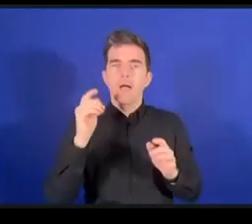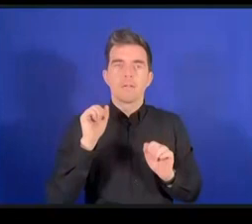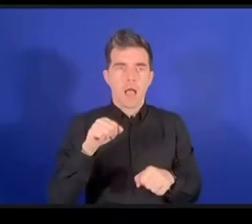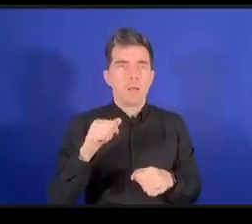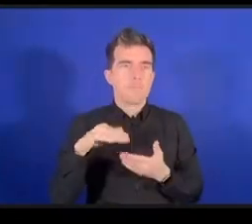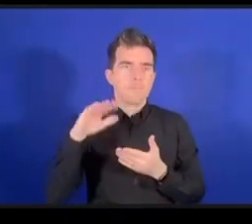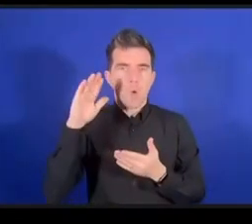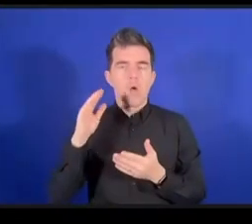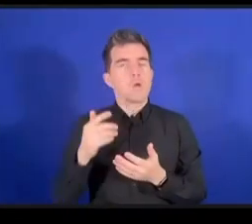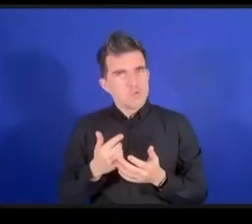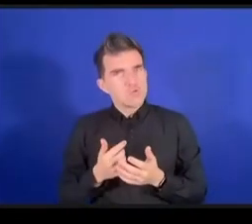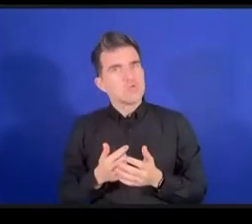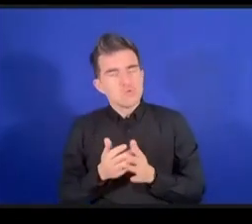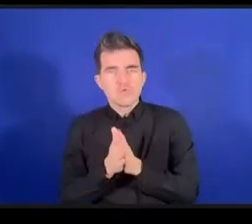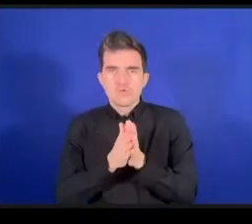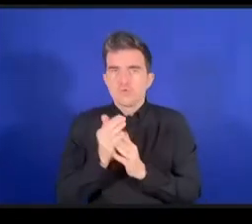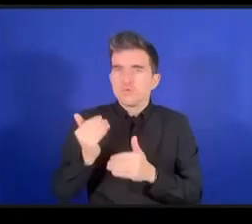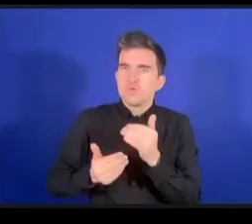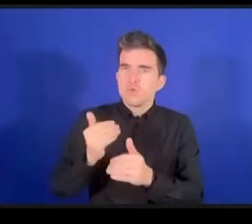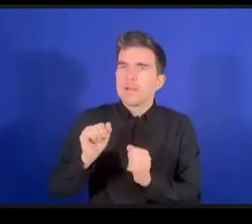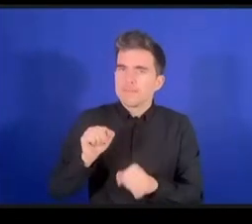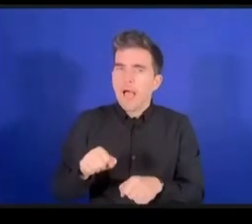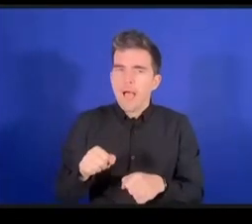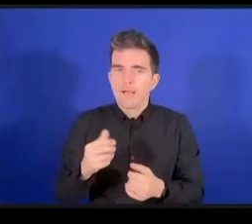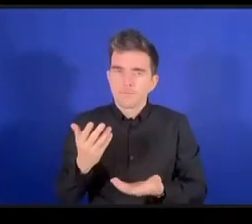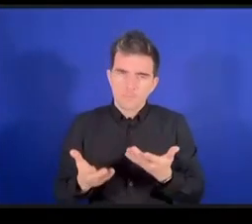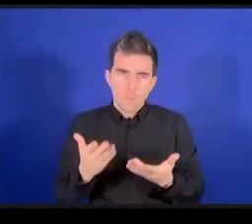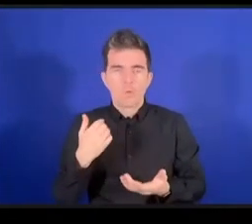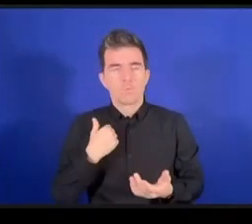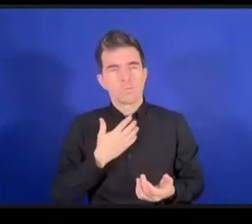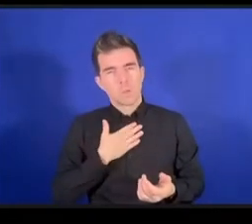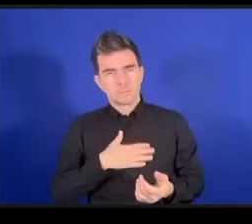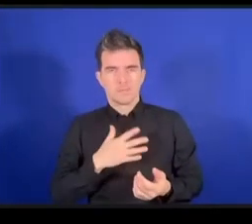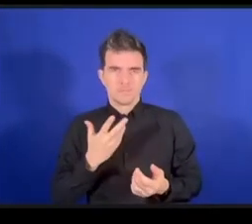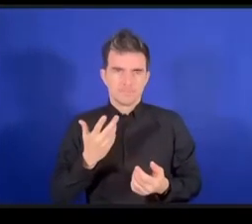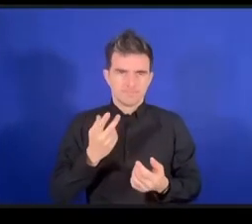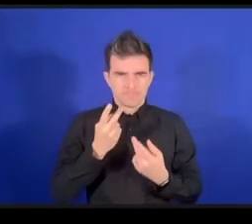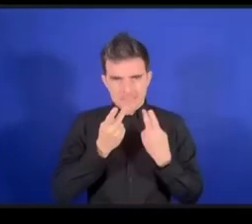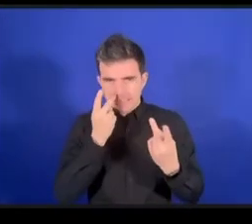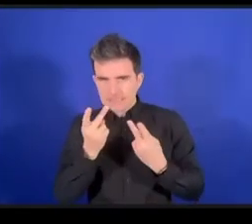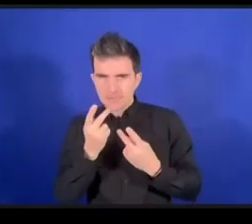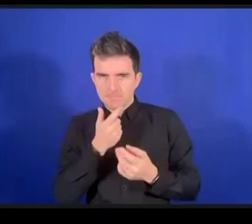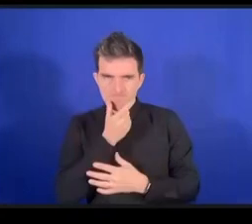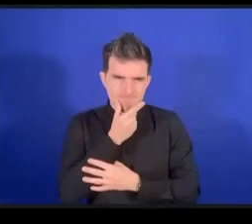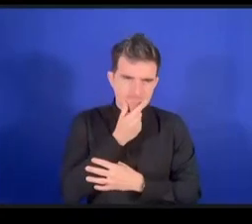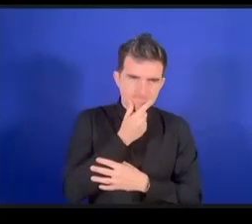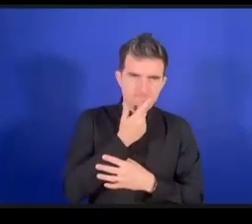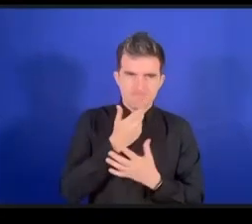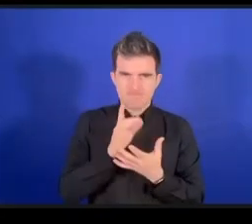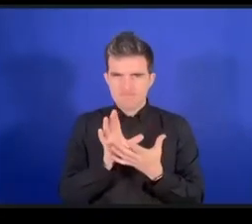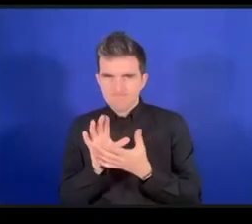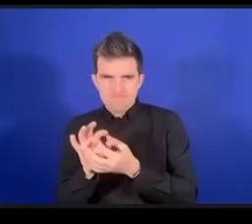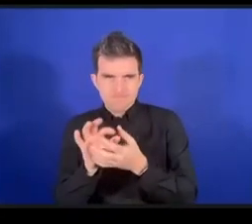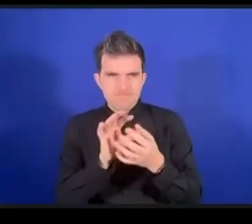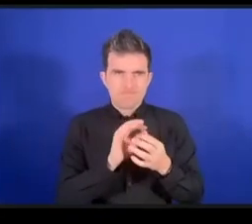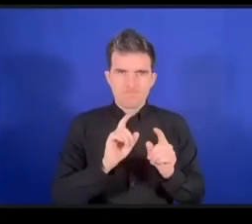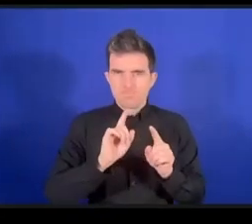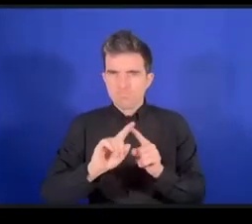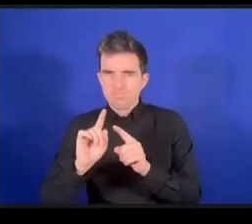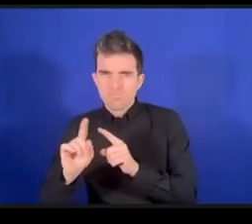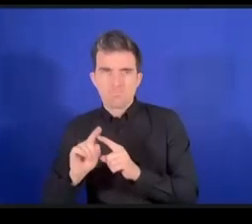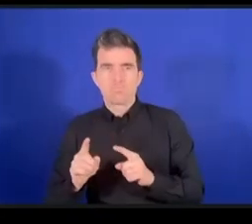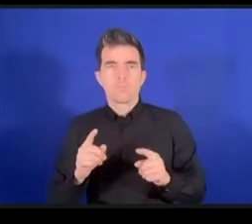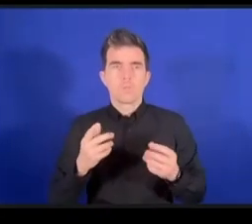around messaging and communications. It seems that there's some real potential to have